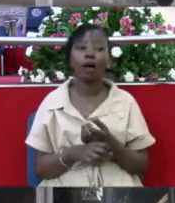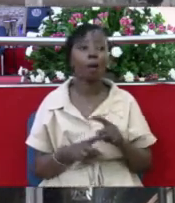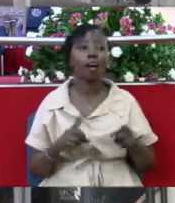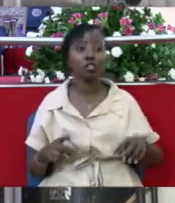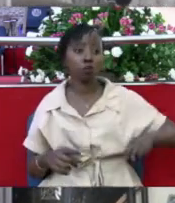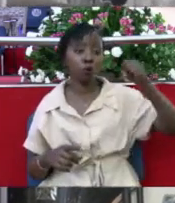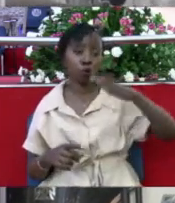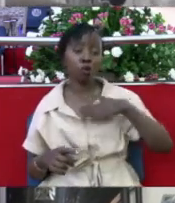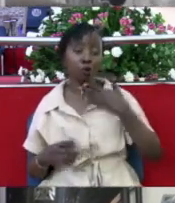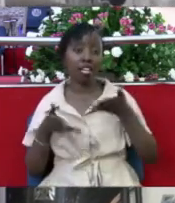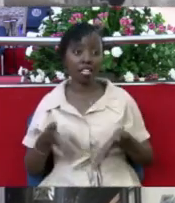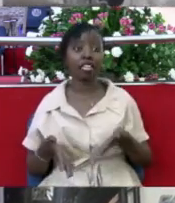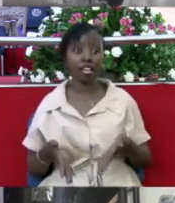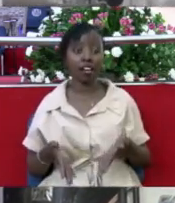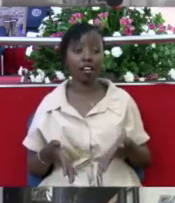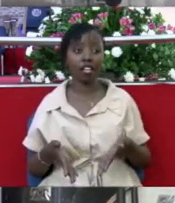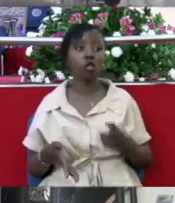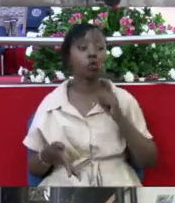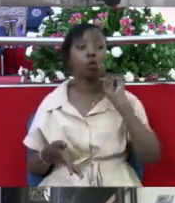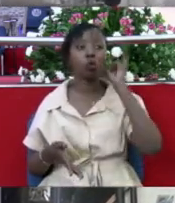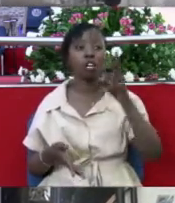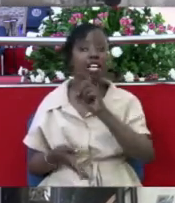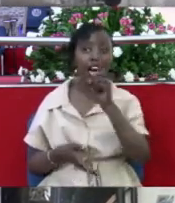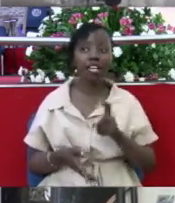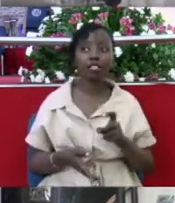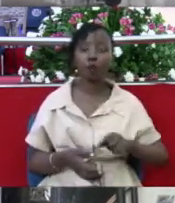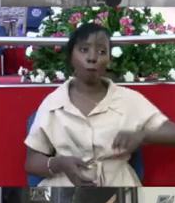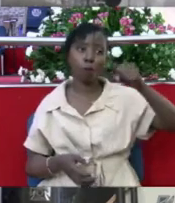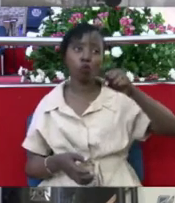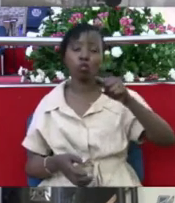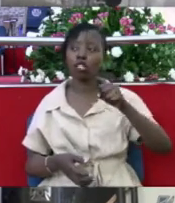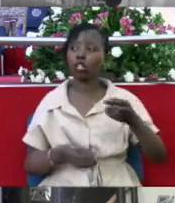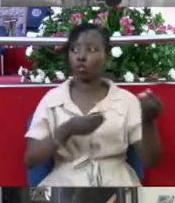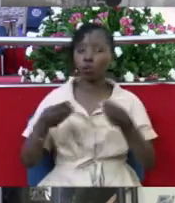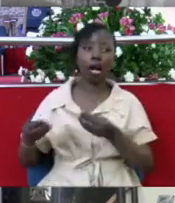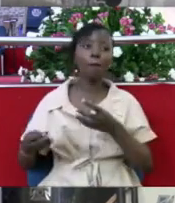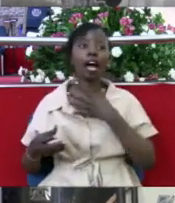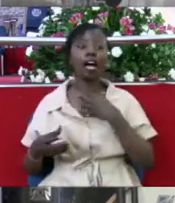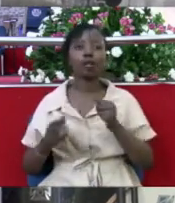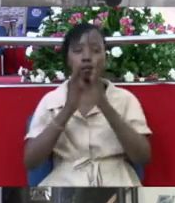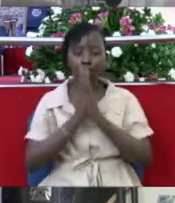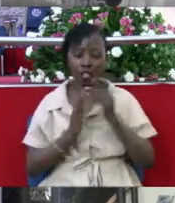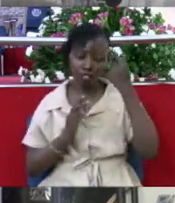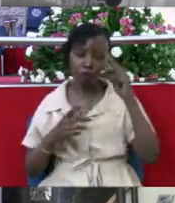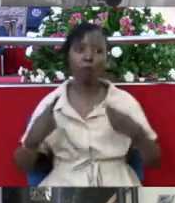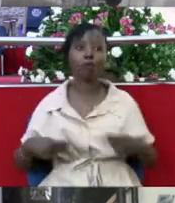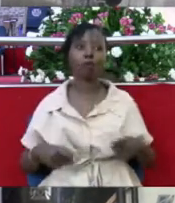look to. So he will come and pray for these people. Atakuja kuombea. Tafadhali. Amen. And you'll clap for my boss. Na utaweza kumpigia makofi.